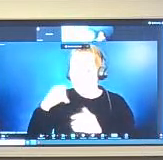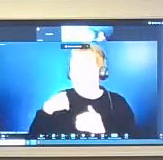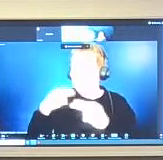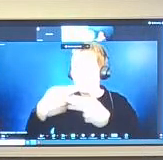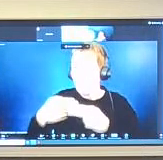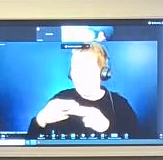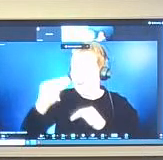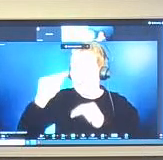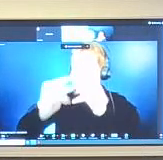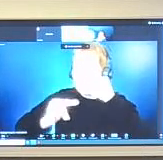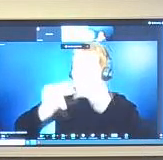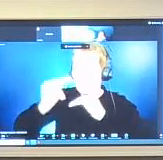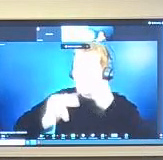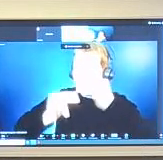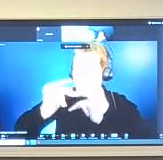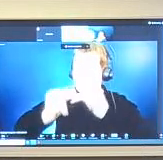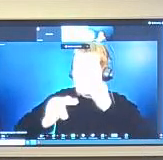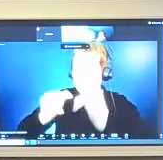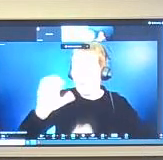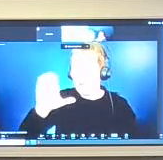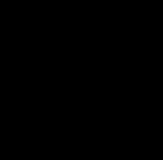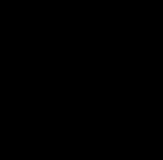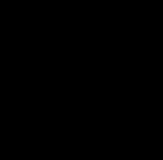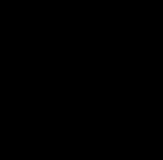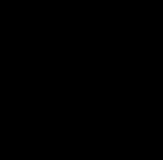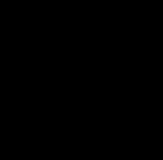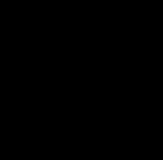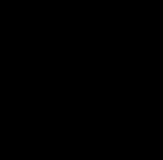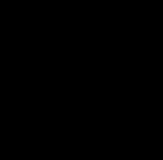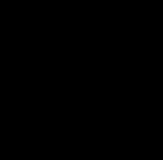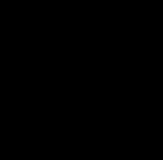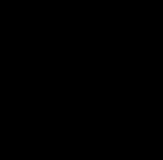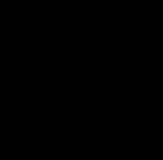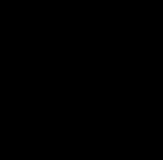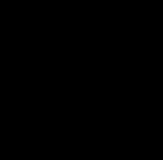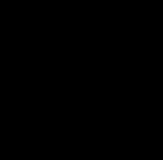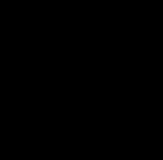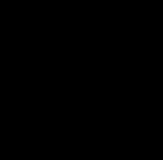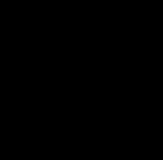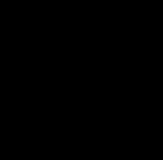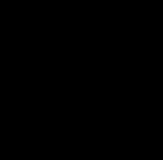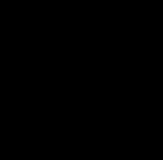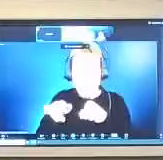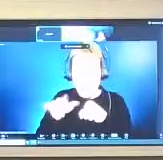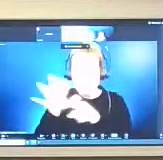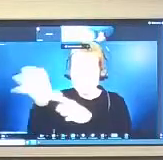used also for the ADA. Okay. Believe it or not, it is really used.